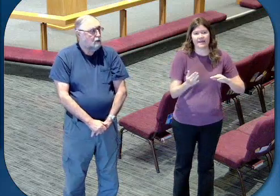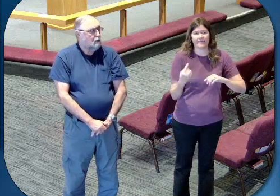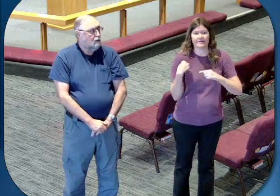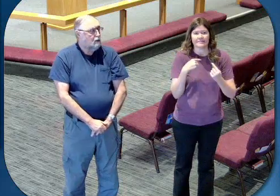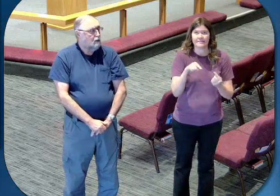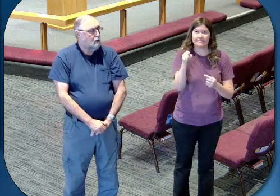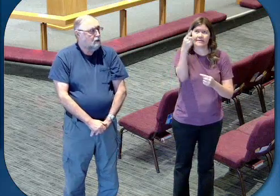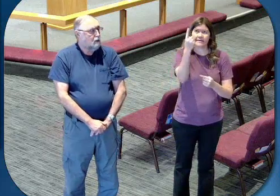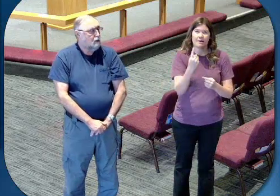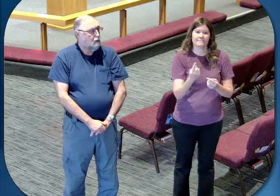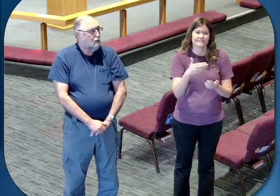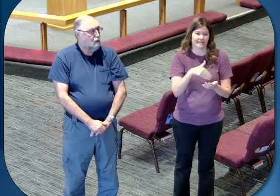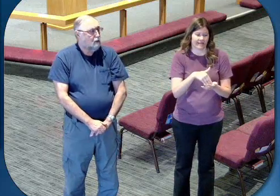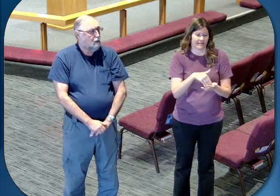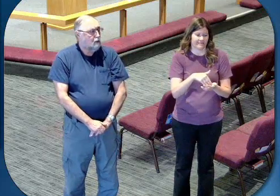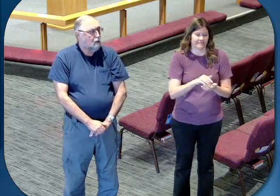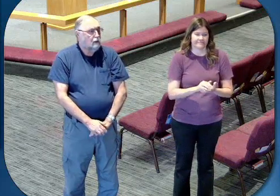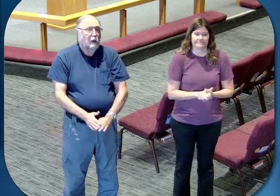he comes.